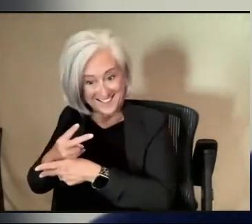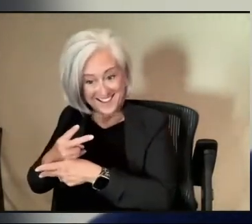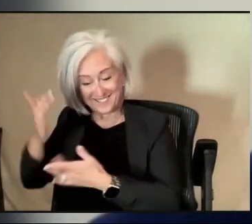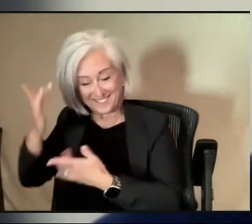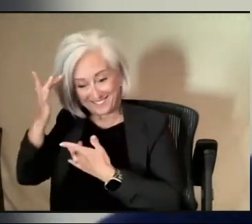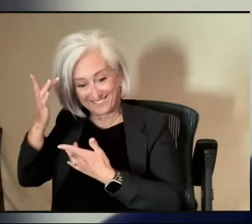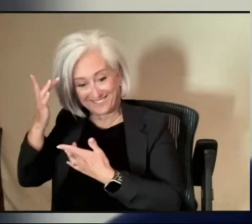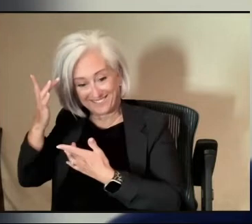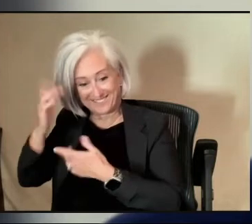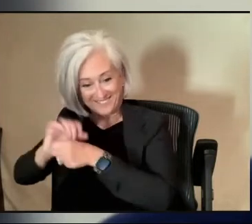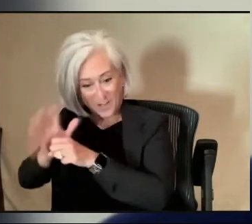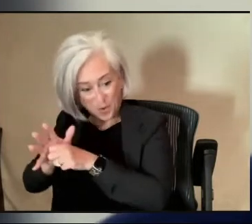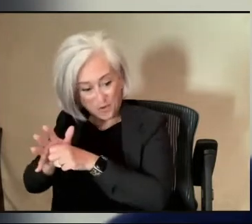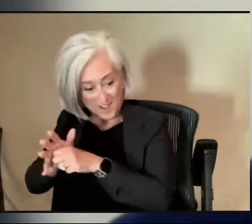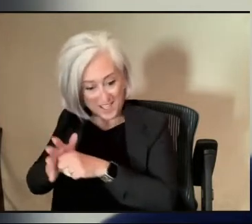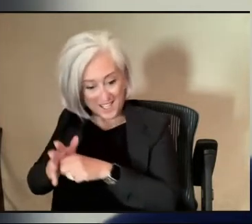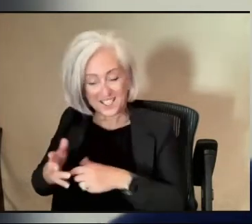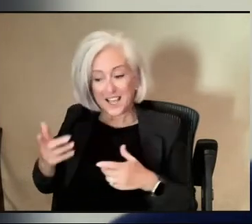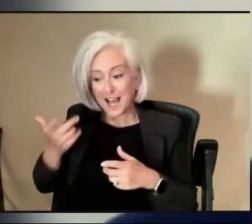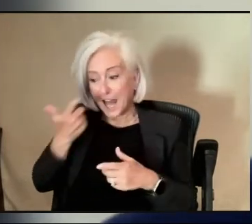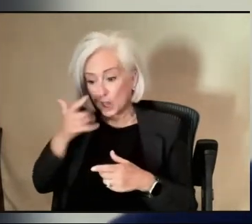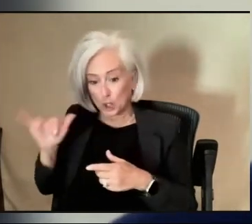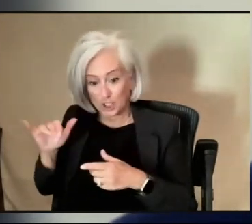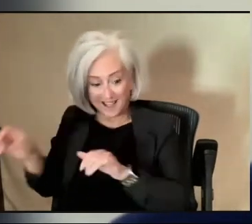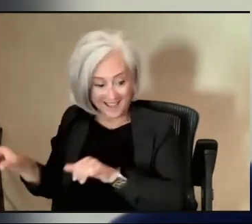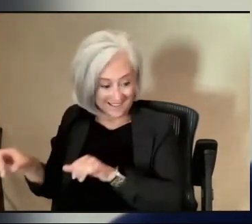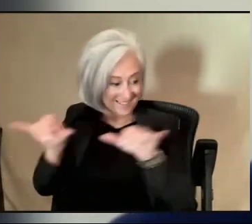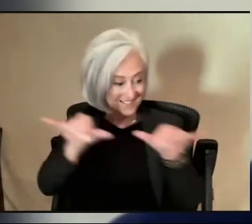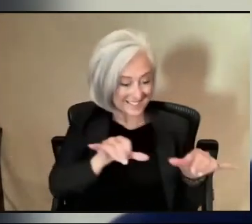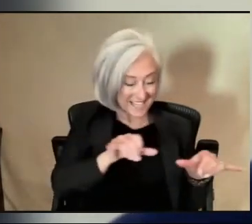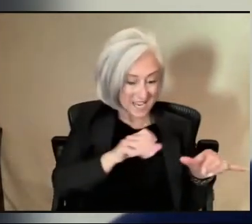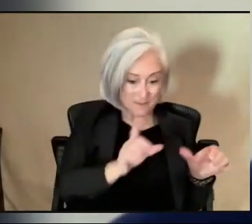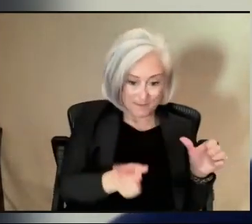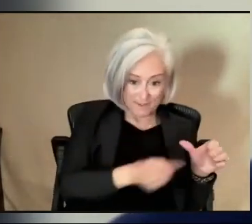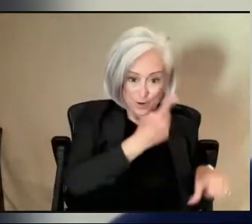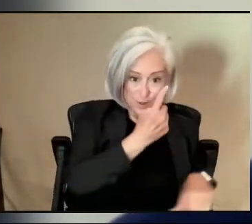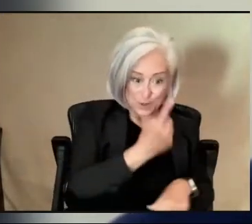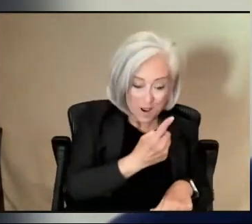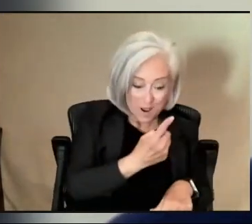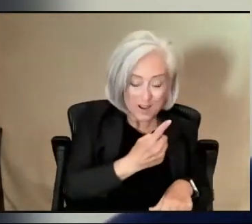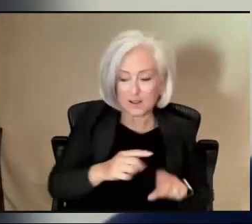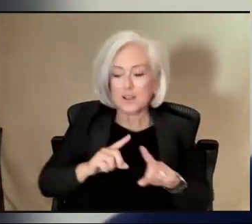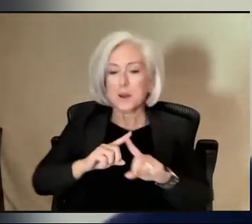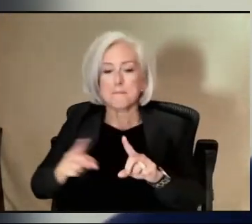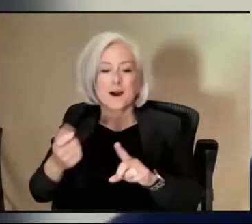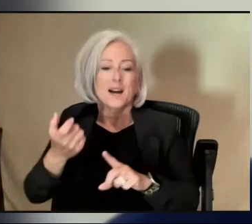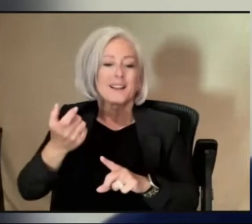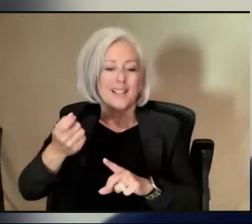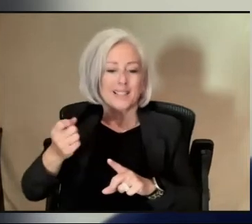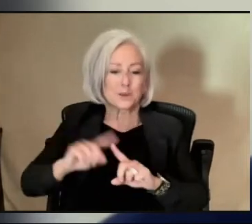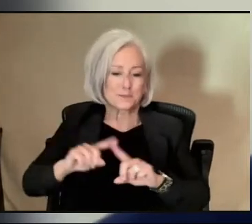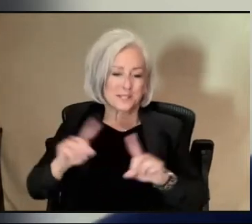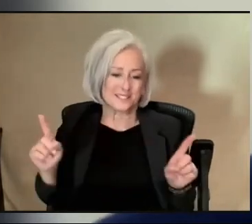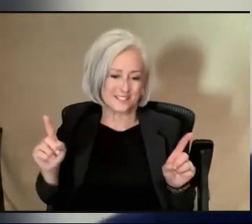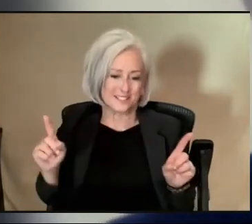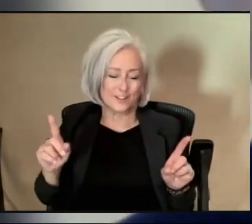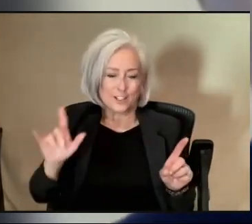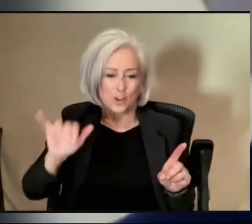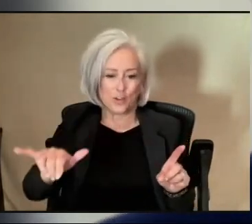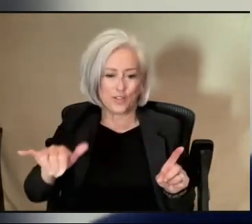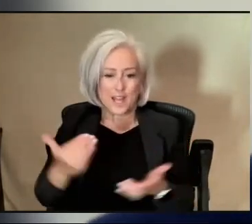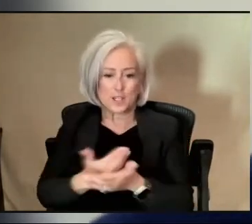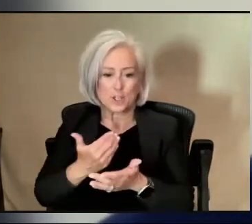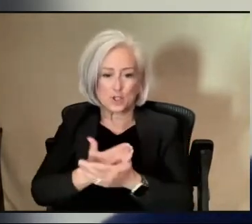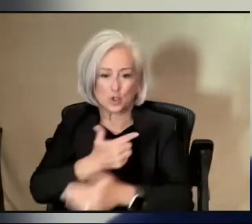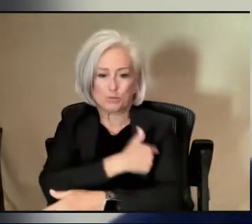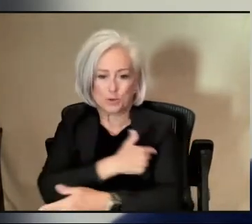still can't get anywhere. So there's that relative efficiency of the antibody in relation to how distant that variant is